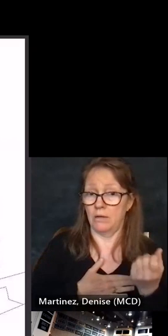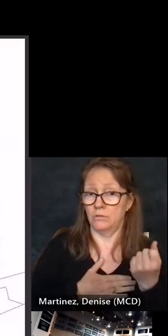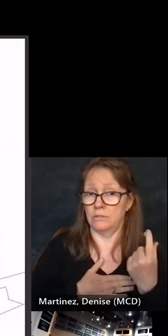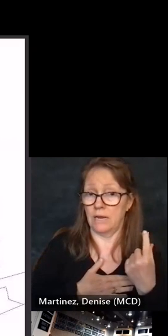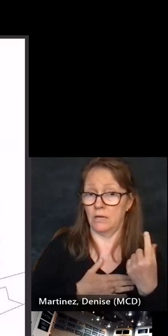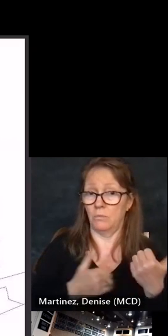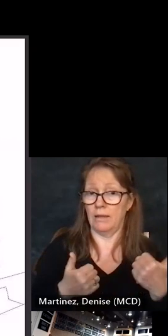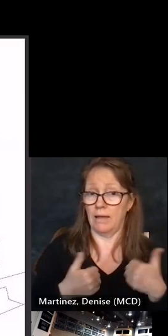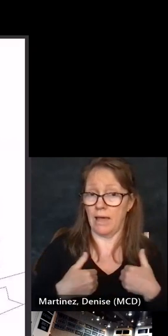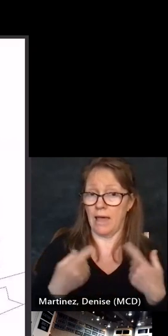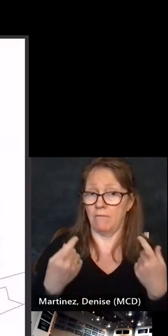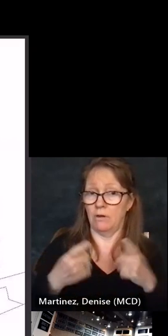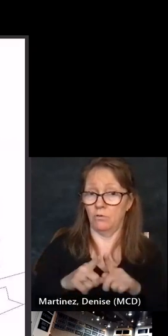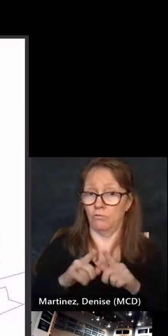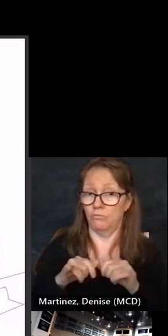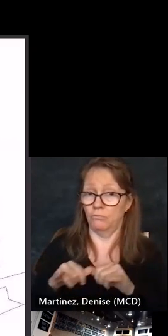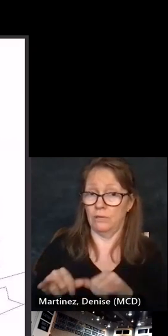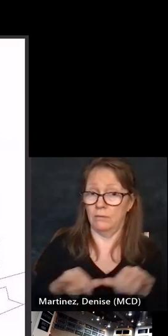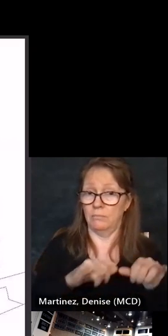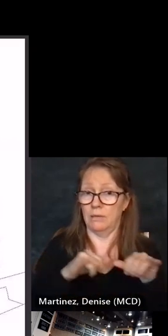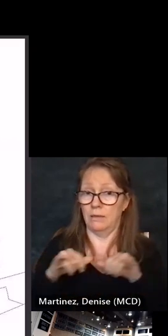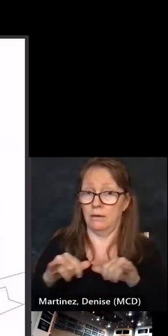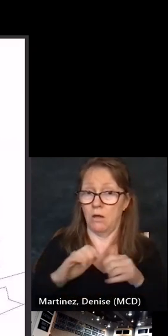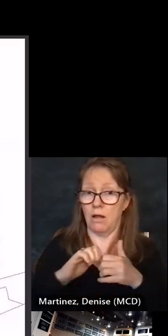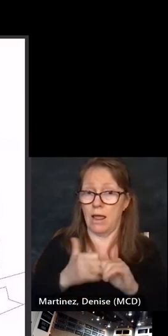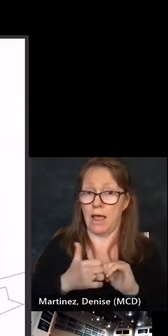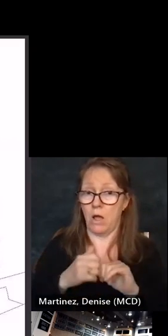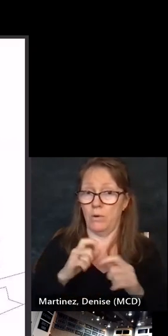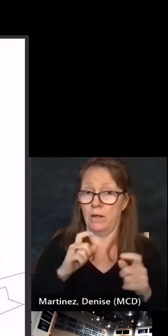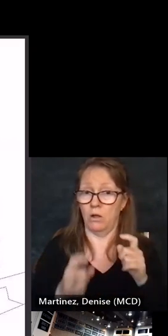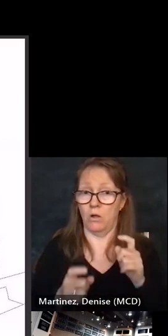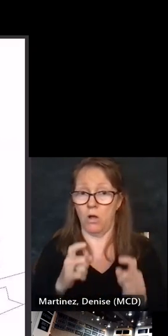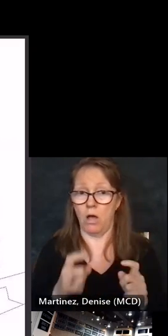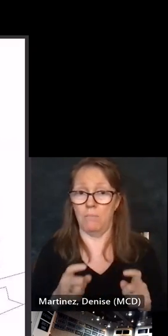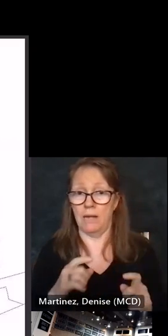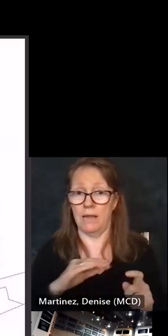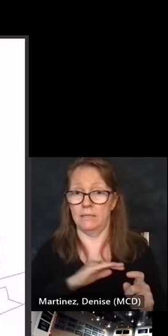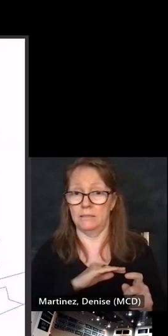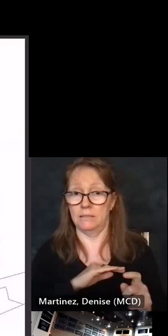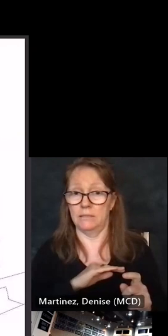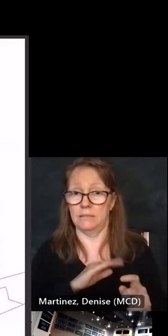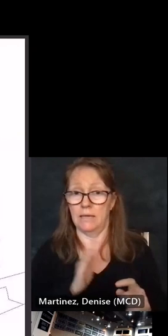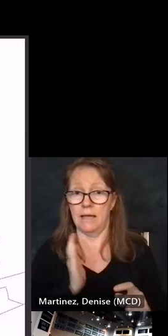this project and how it accommodates all of our needs.